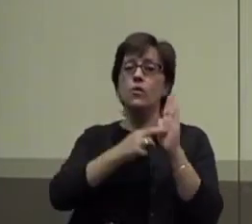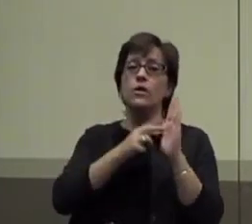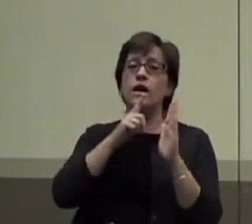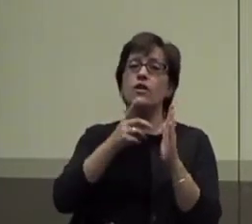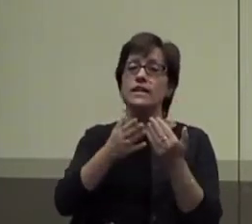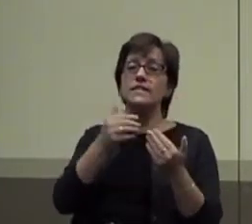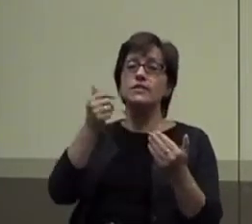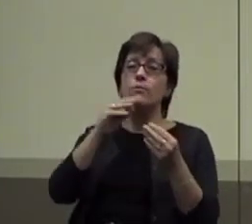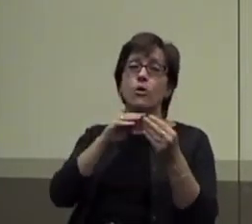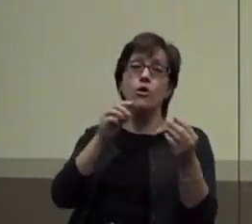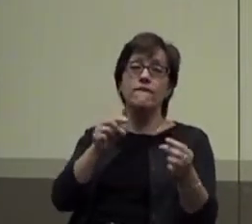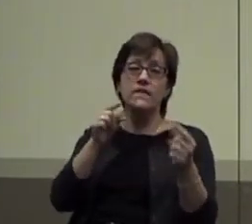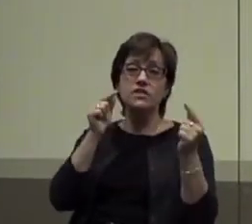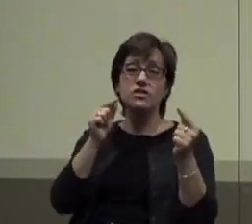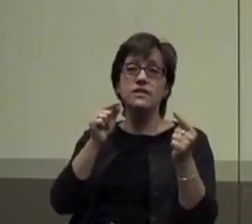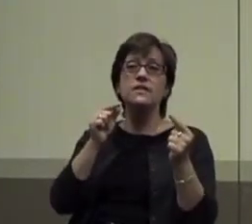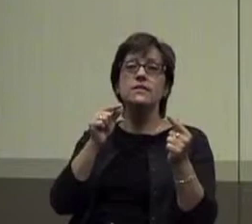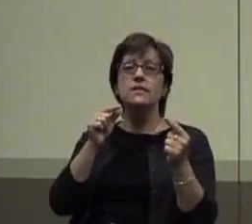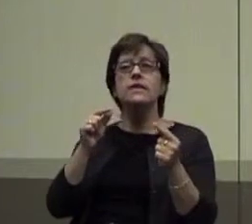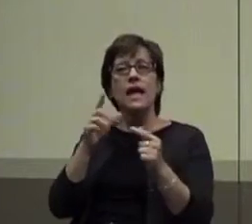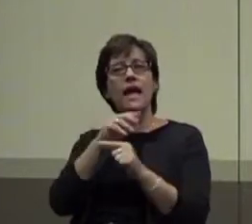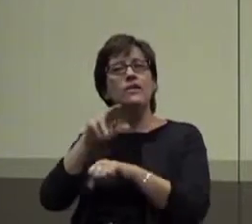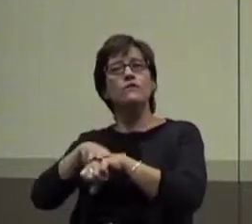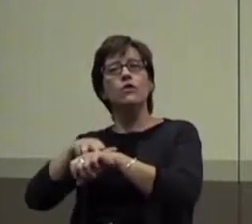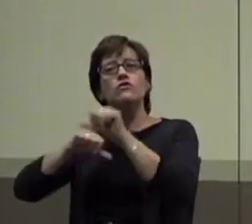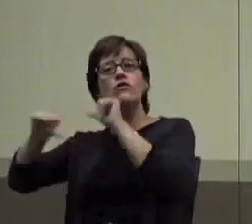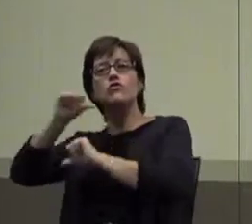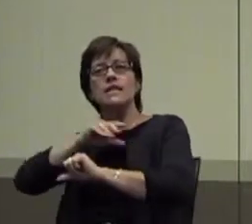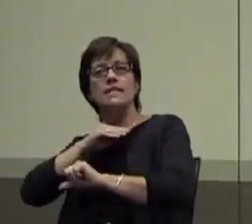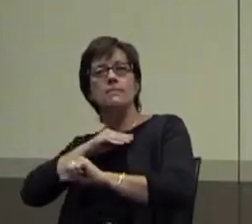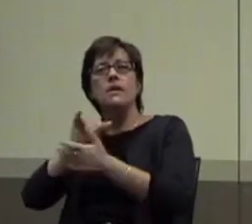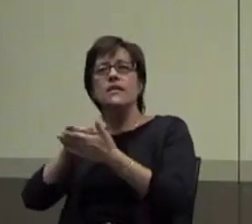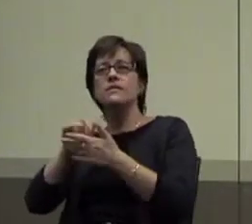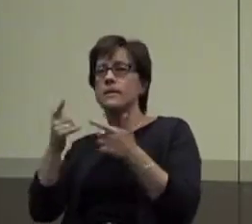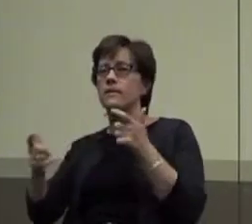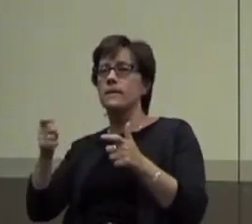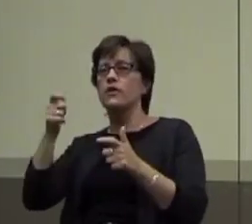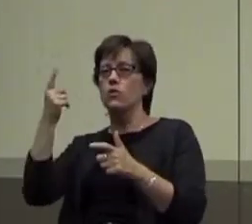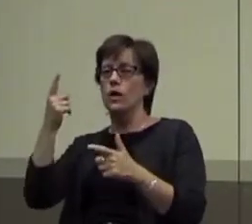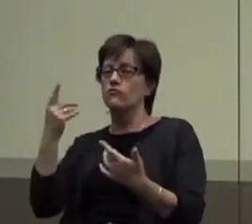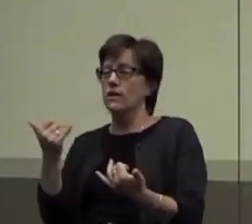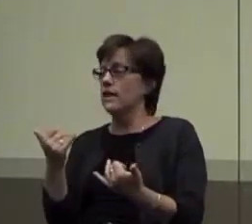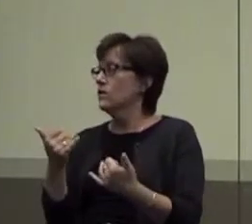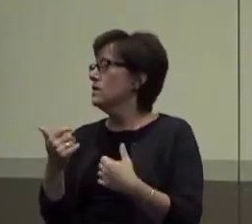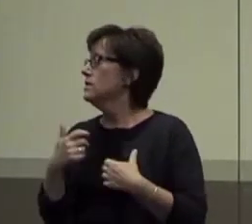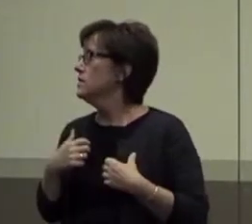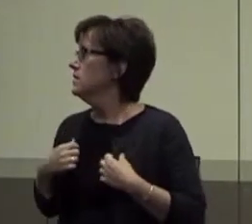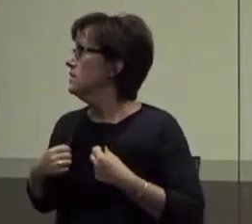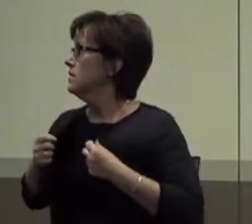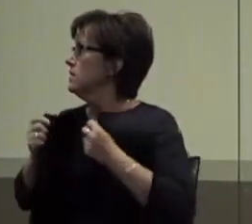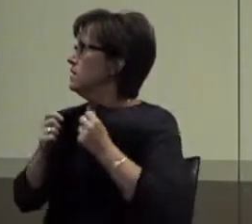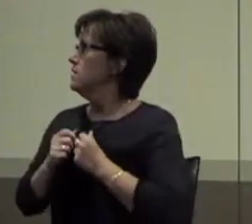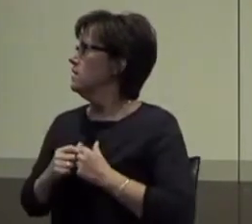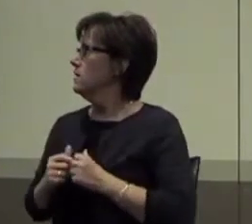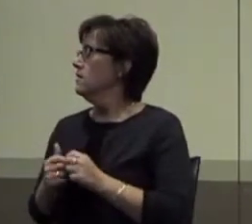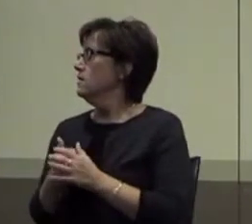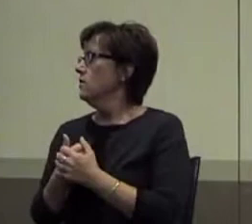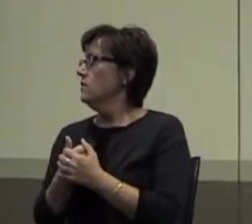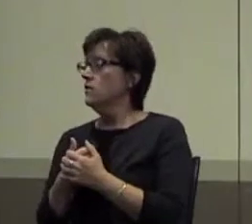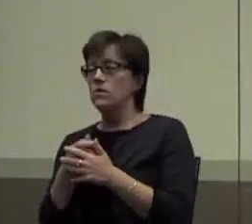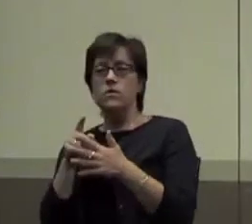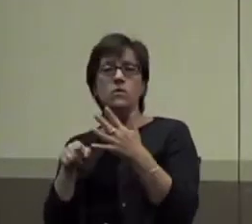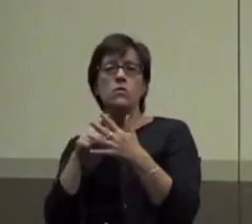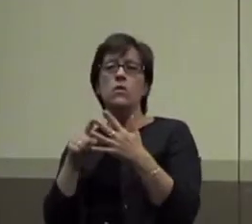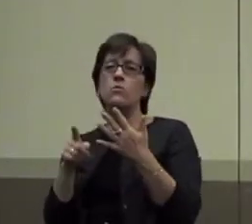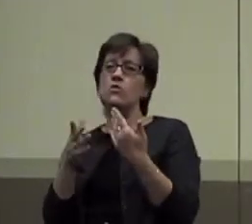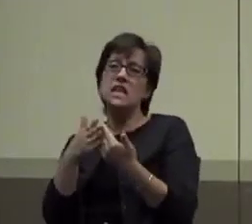more efficient, right? And of course, socially acceptable, which is probably going to be the bigger key right here. So which one's easier to do than the problem behavior? Both of these are